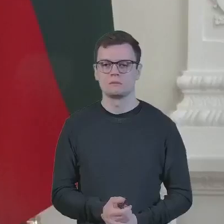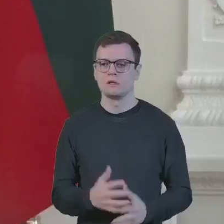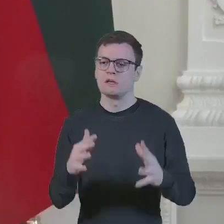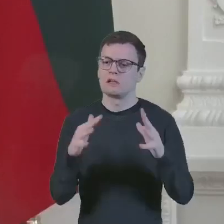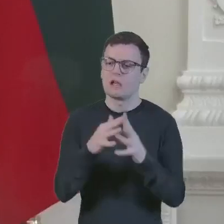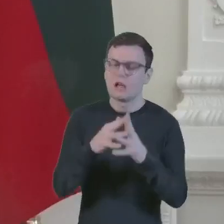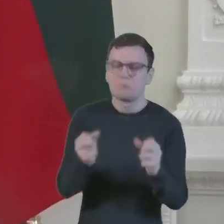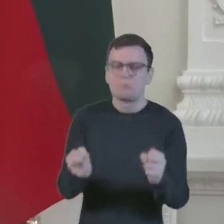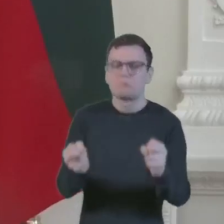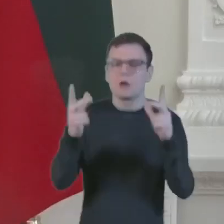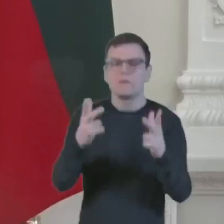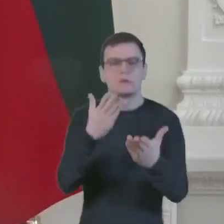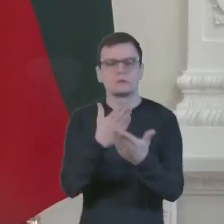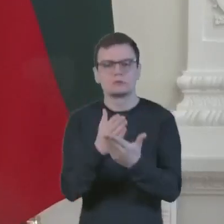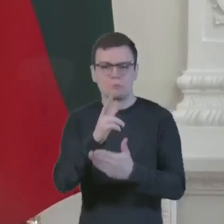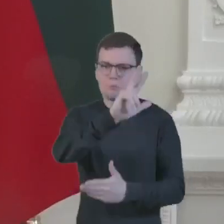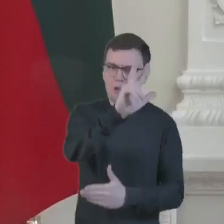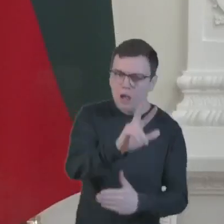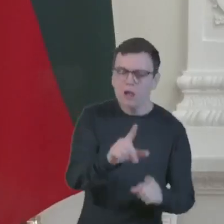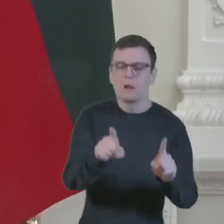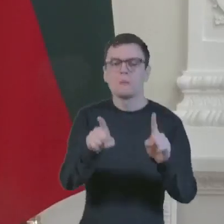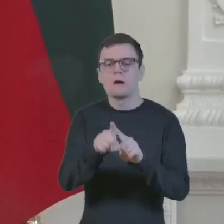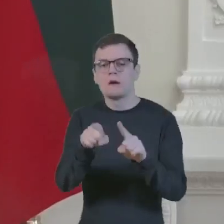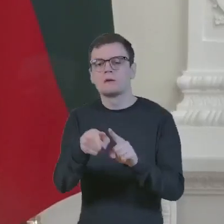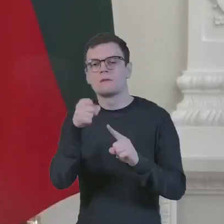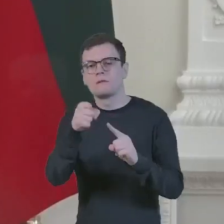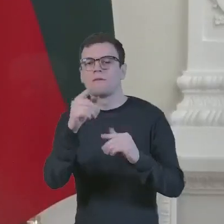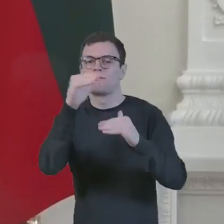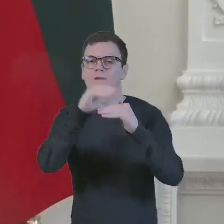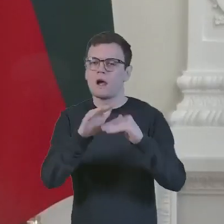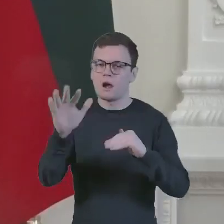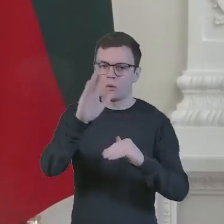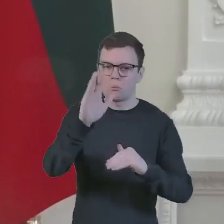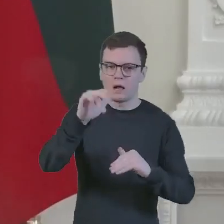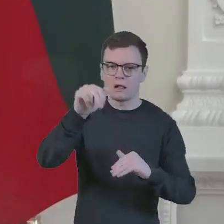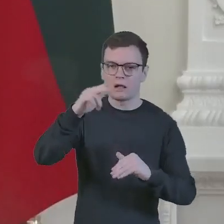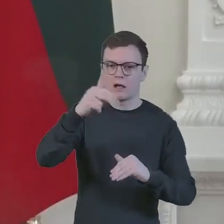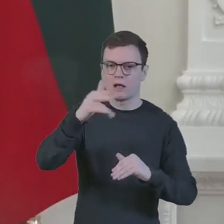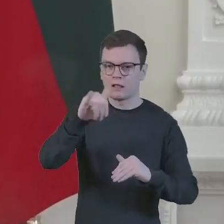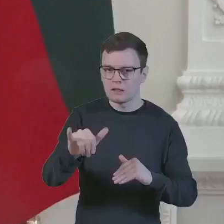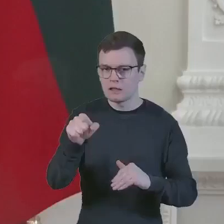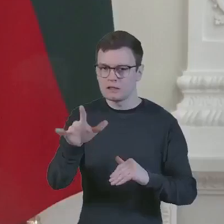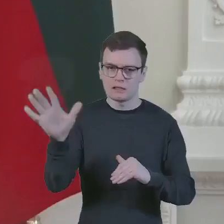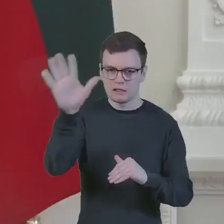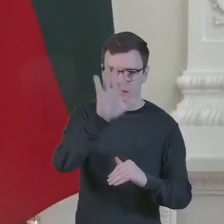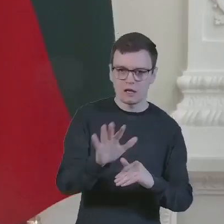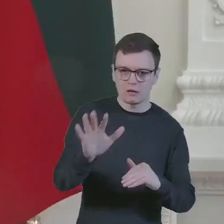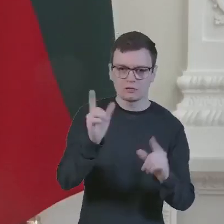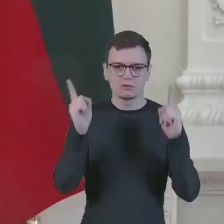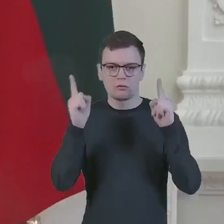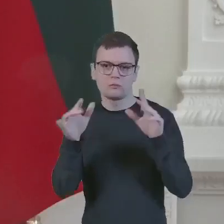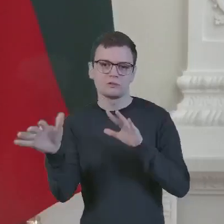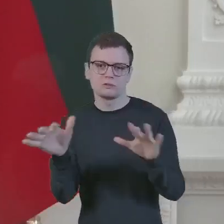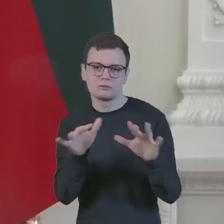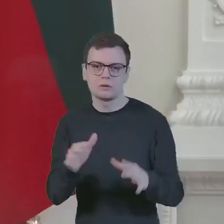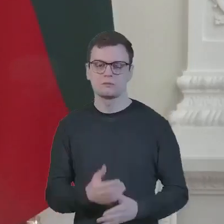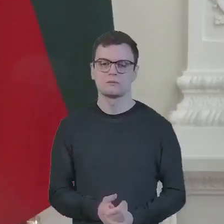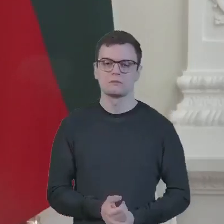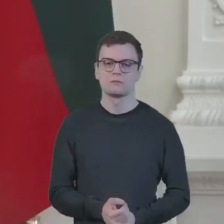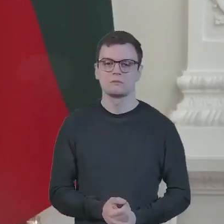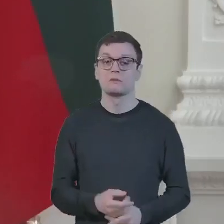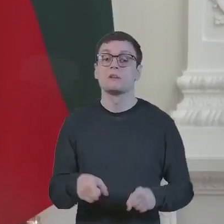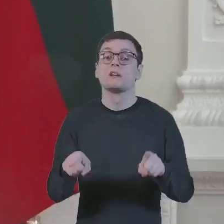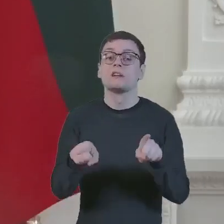Ukraine and the implications of this military aggression, not only for the security situation in the Baltic region, but also in the